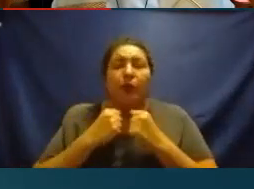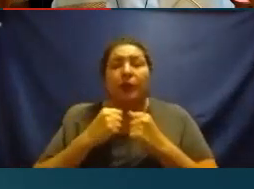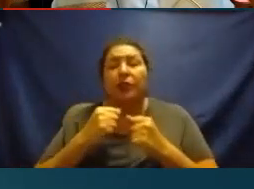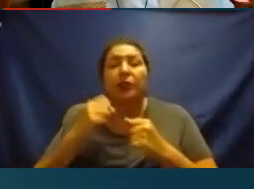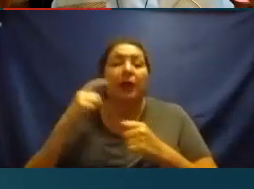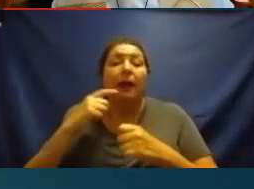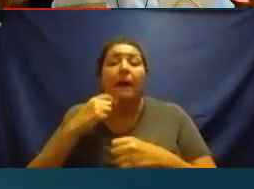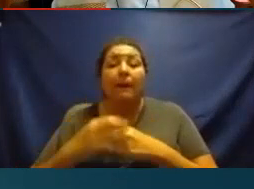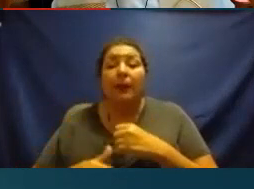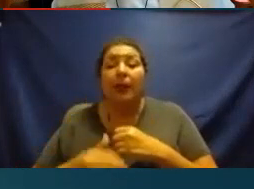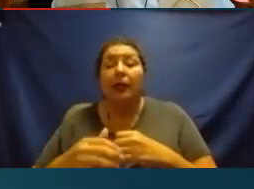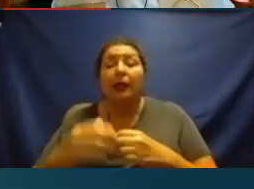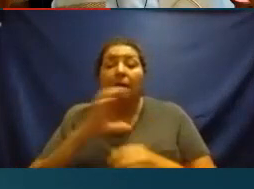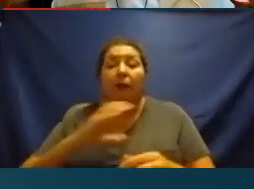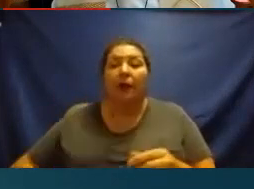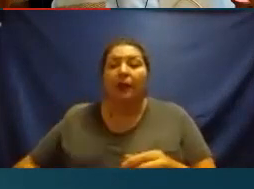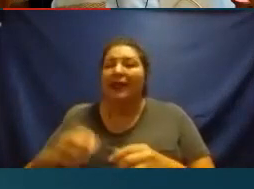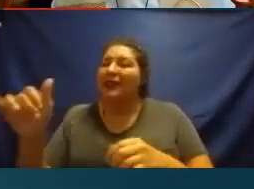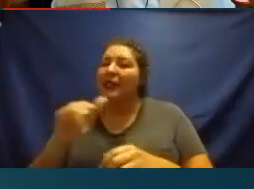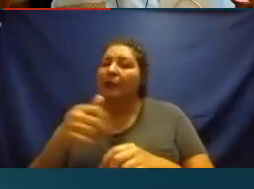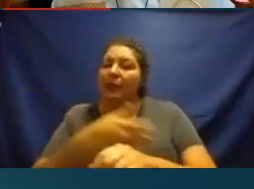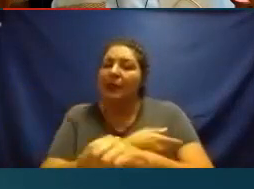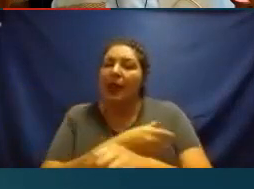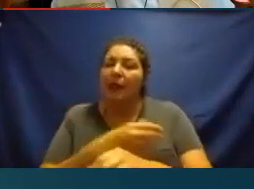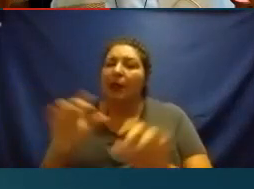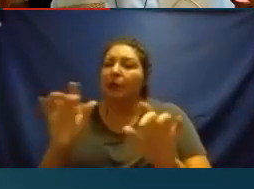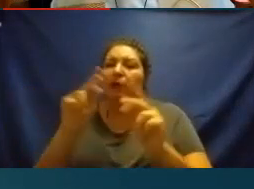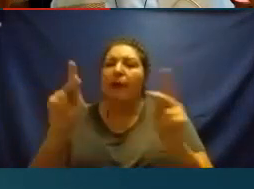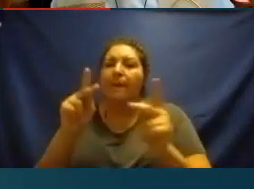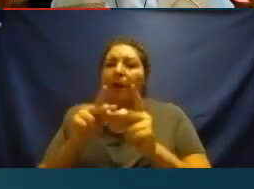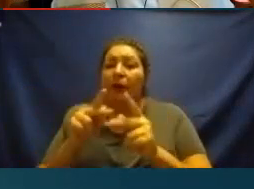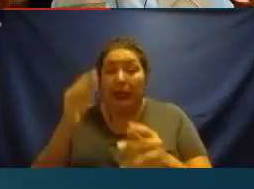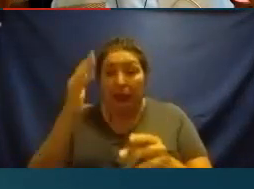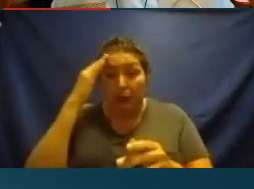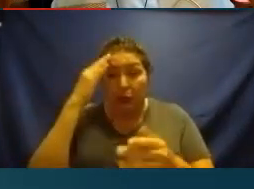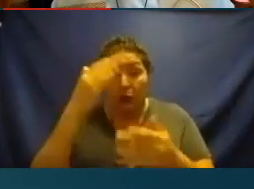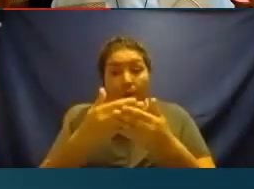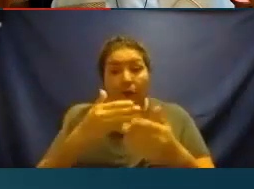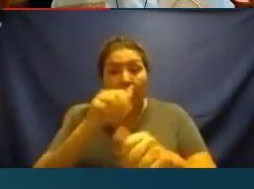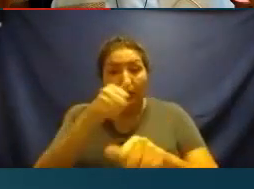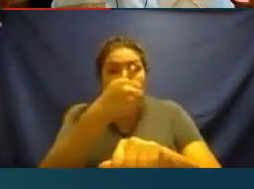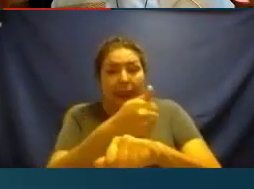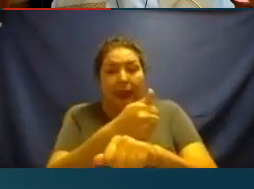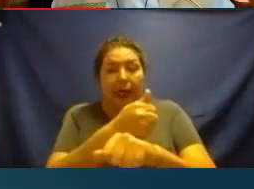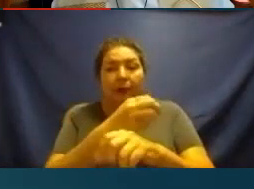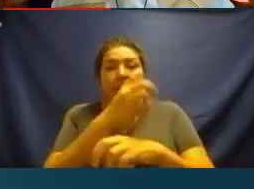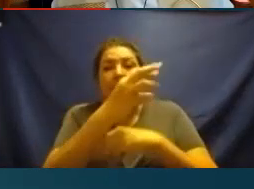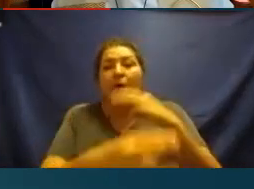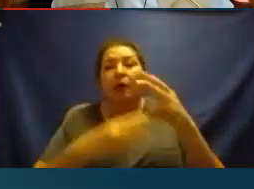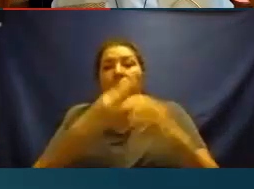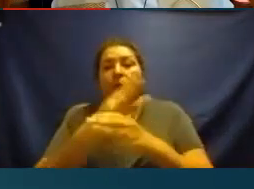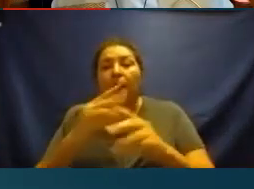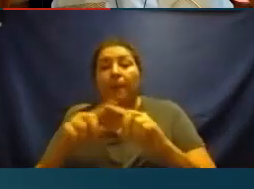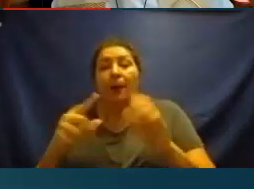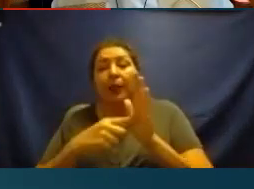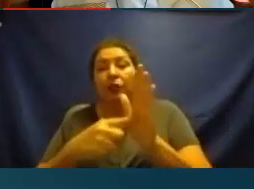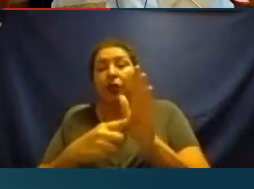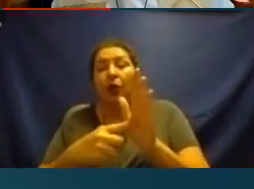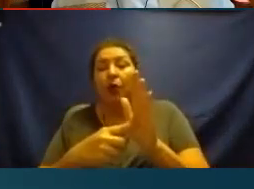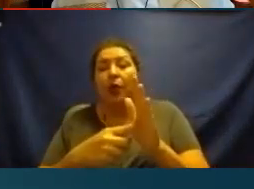lamb without blemish or spot. He was foreknown before the foundation of the world, but has made manifest in the